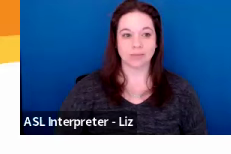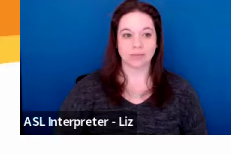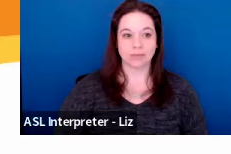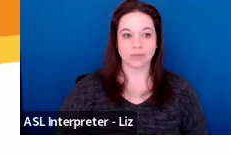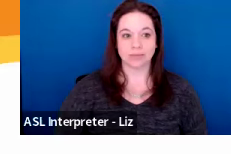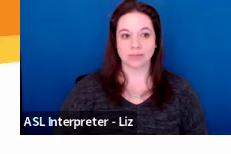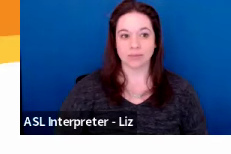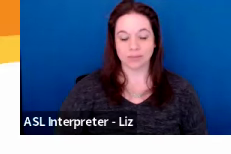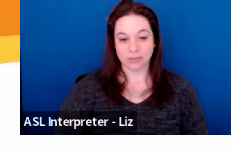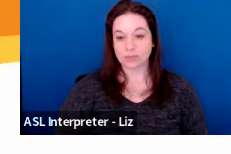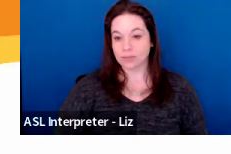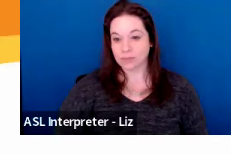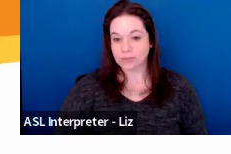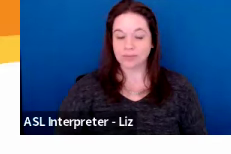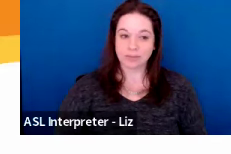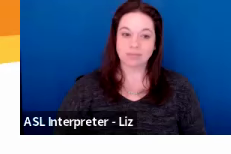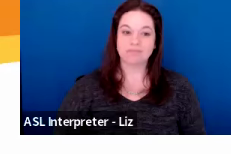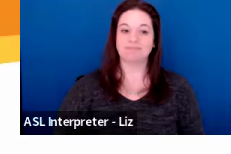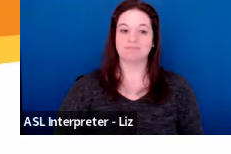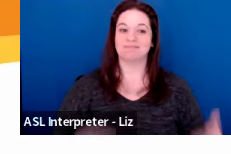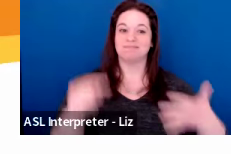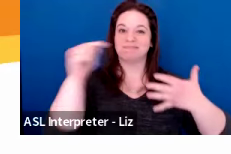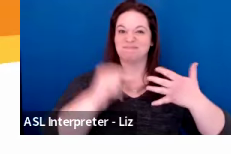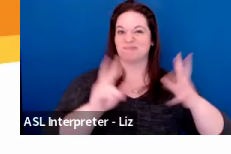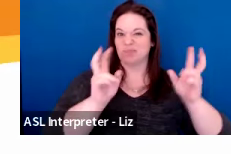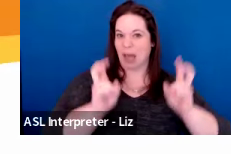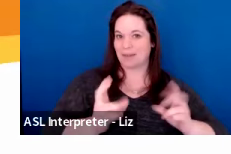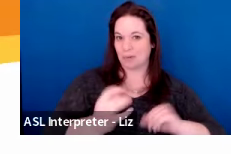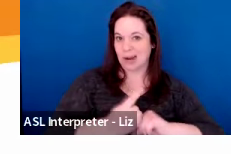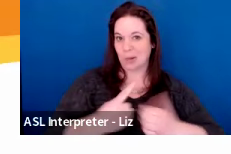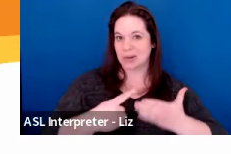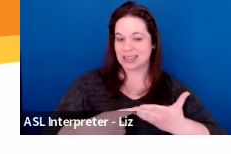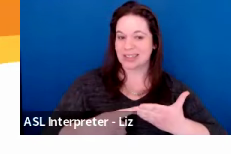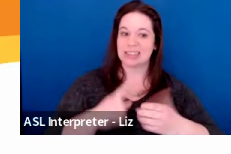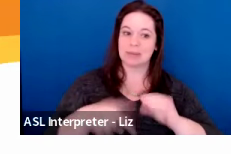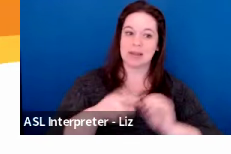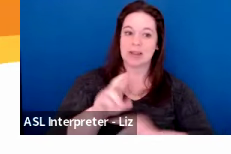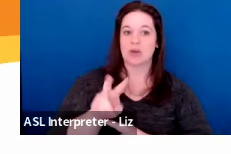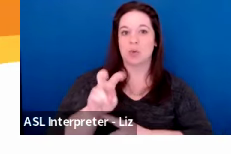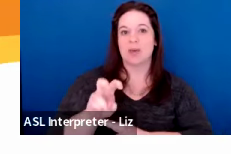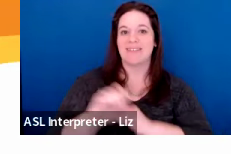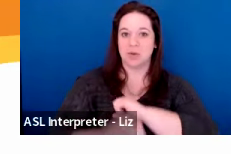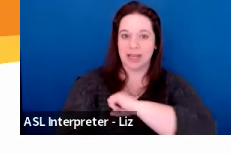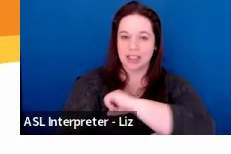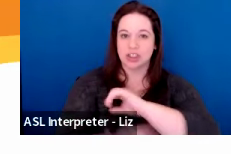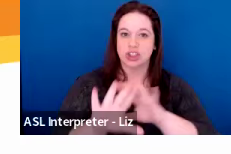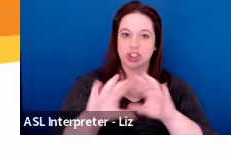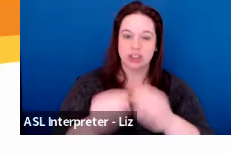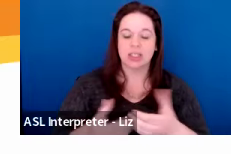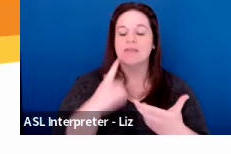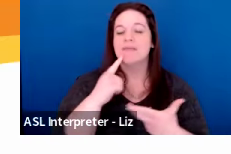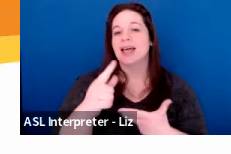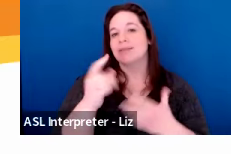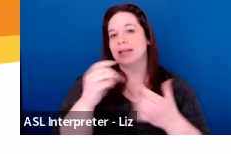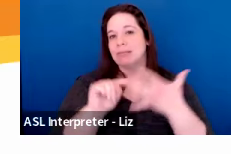These are the topics that we're going to be discussing today. I want to tell you about the Reeve Foundation and the programs, the great programs that we